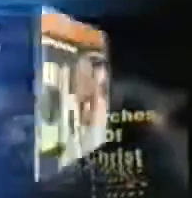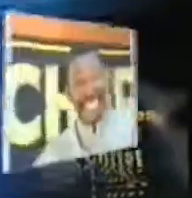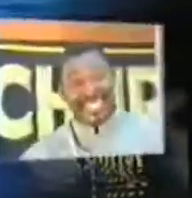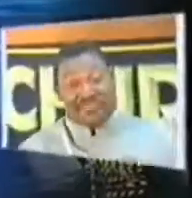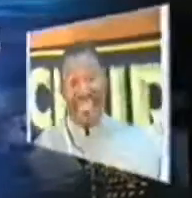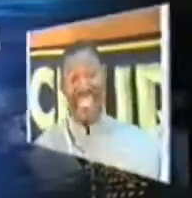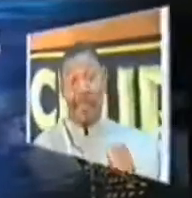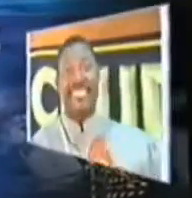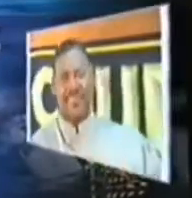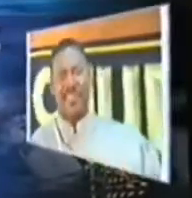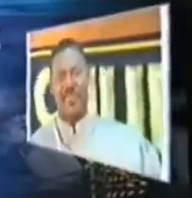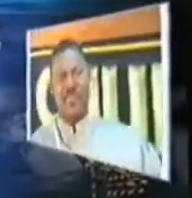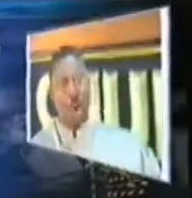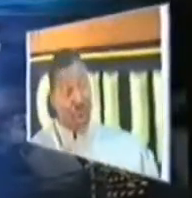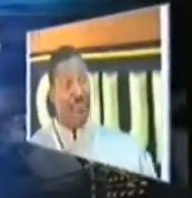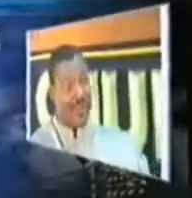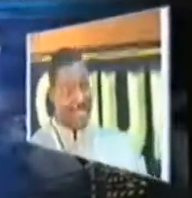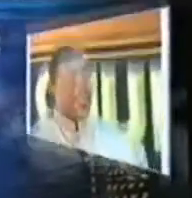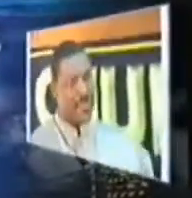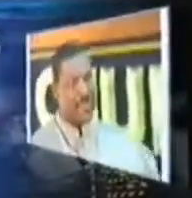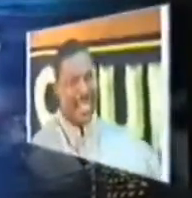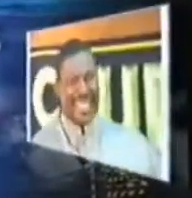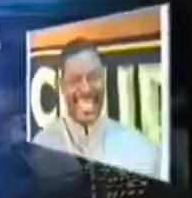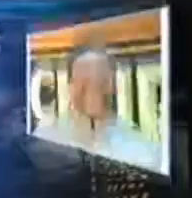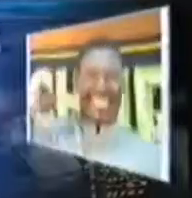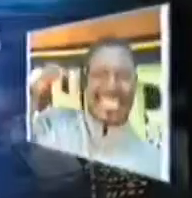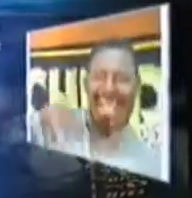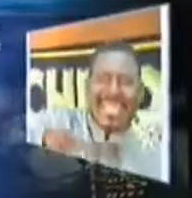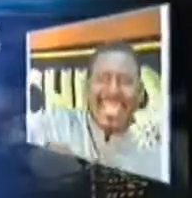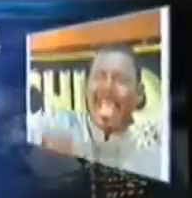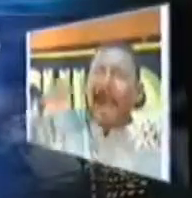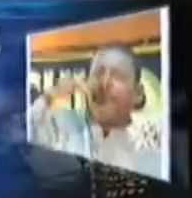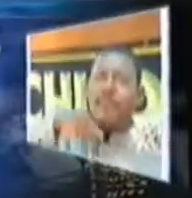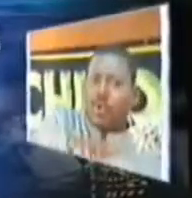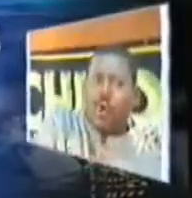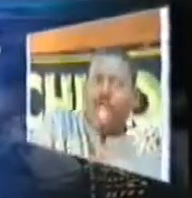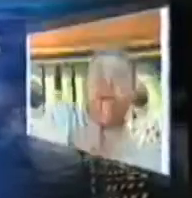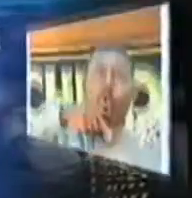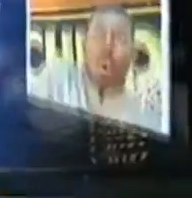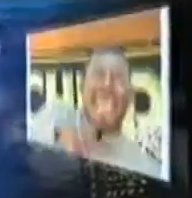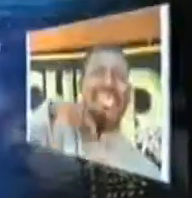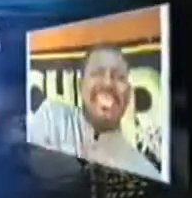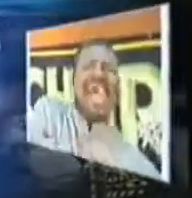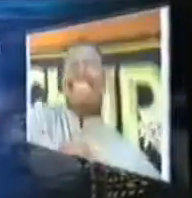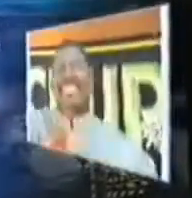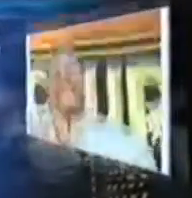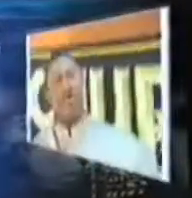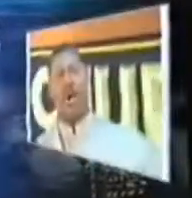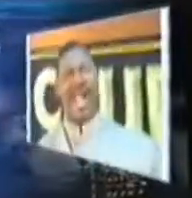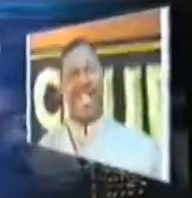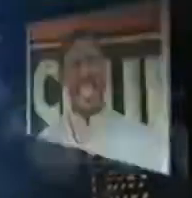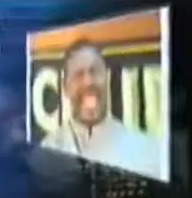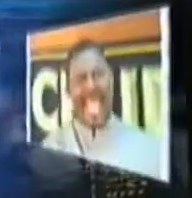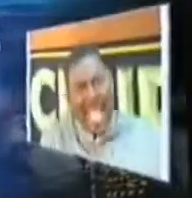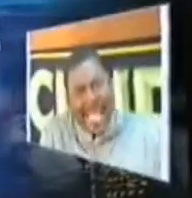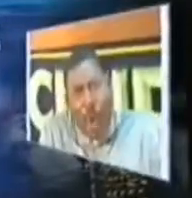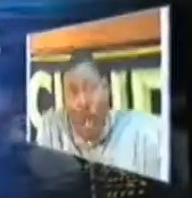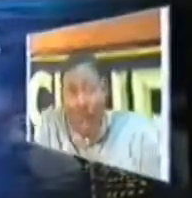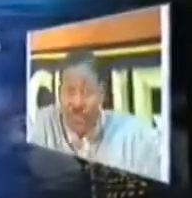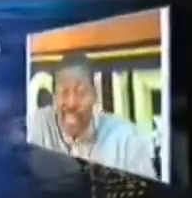entiase. It is Hebrews chapter 8, verse number 7. Or Travon said, Nasekane apamno